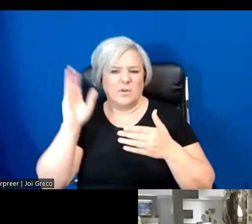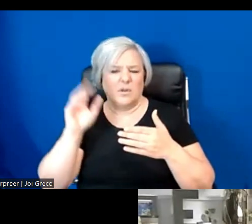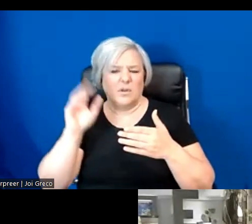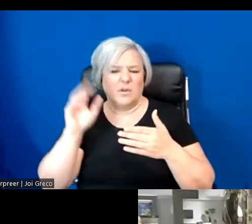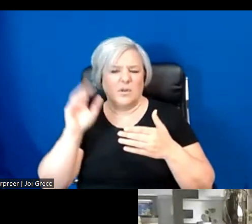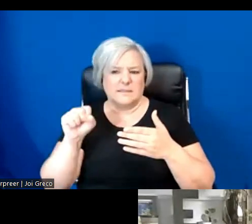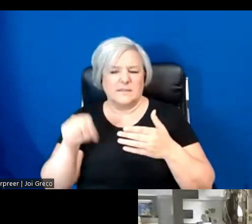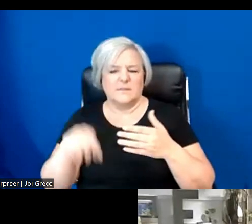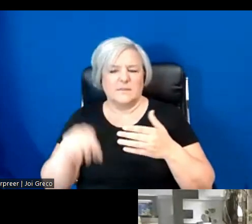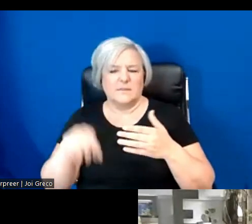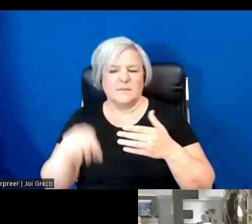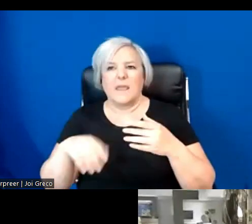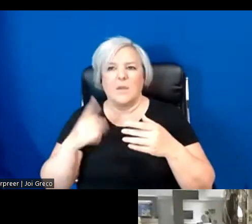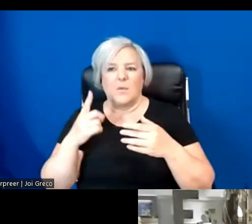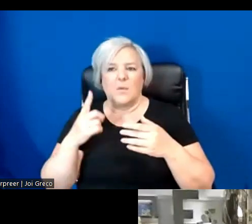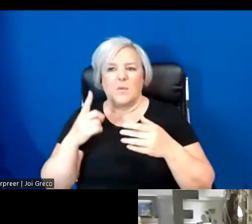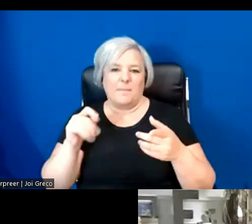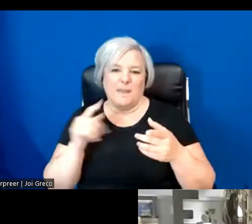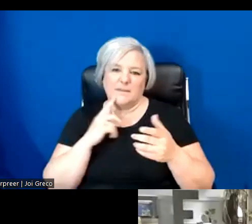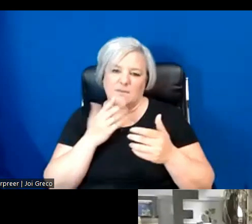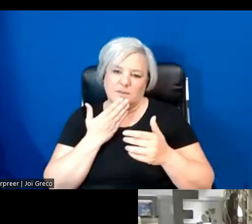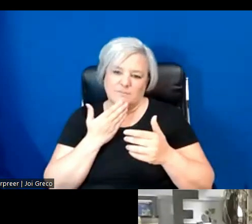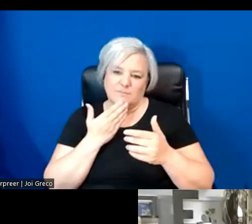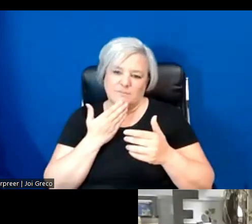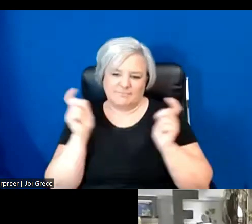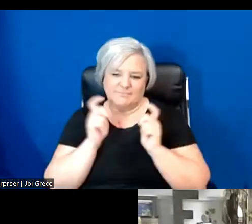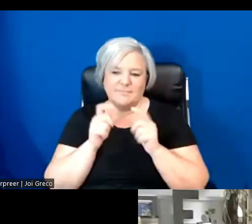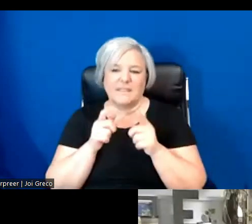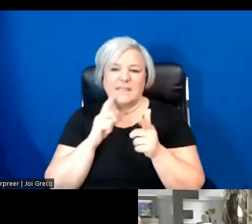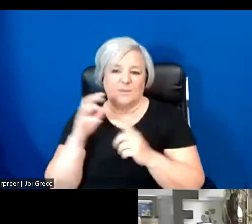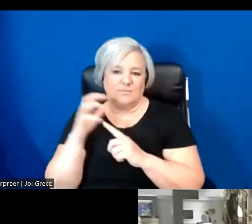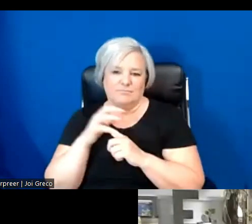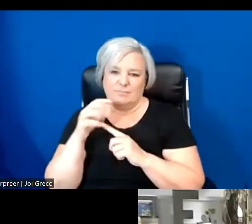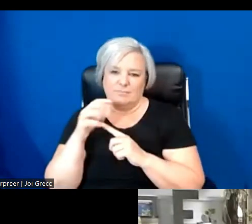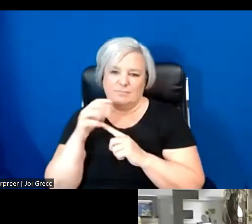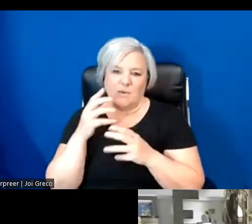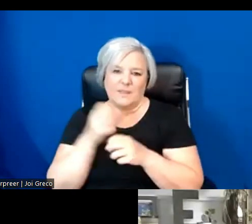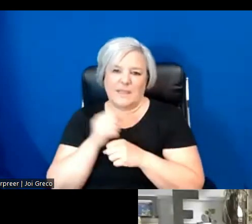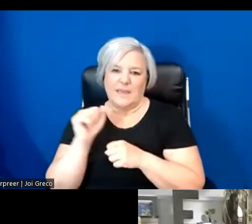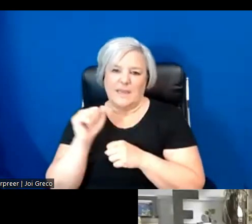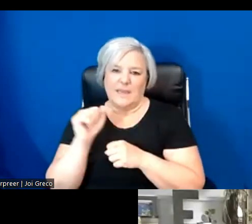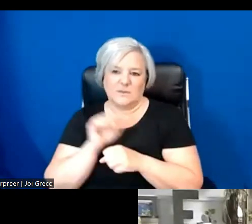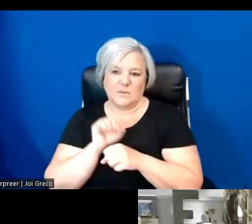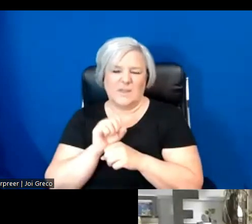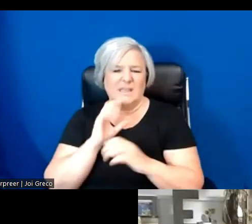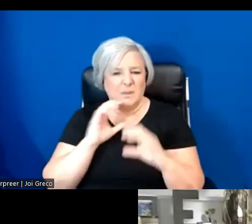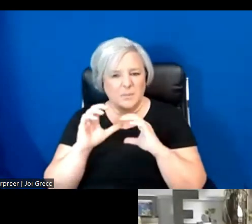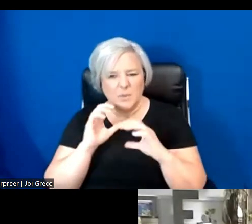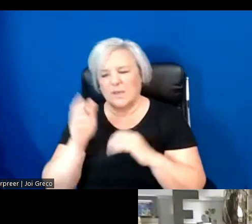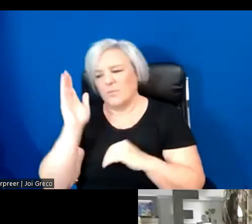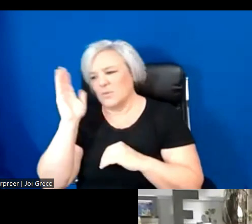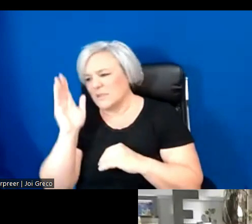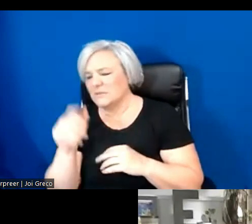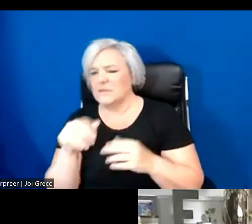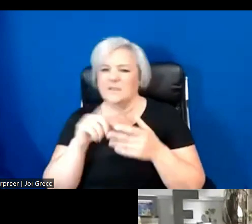ACEs, and Pat, being a little bit modest here, is that he was a champion for getting ACEs work. He communicated, he presented,